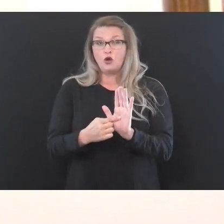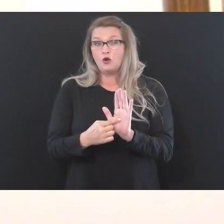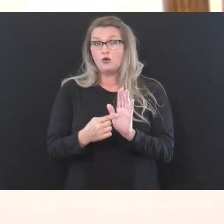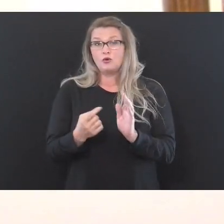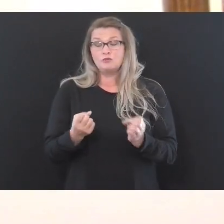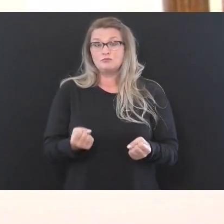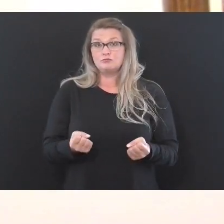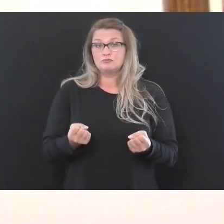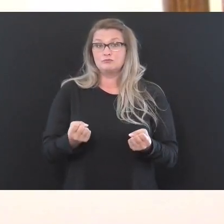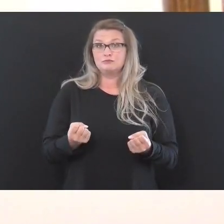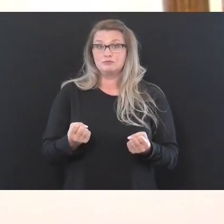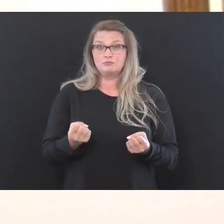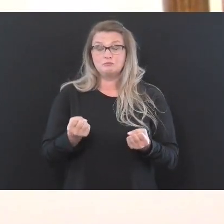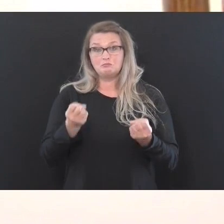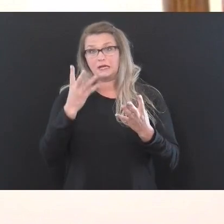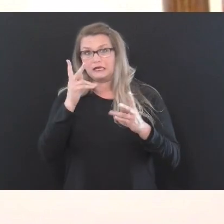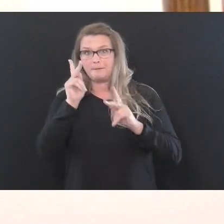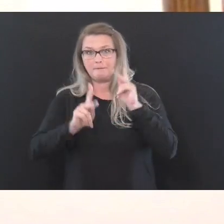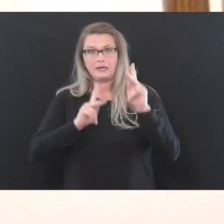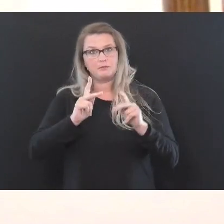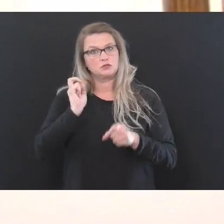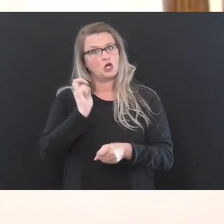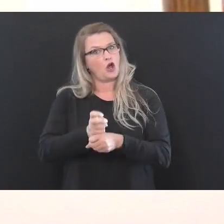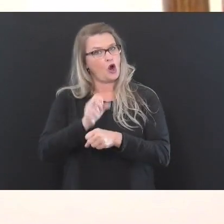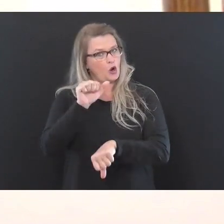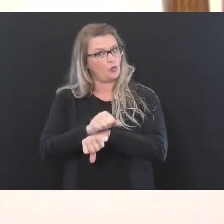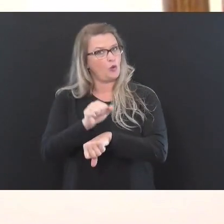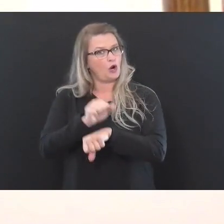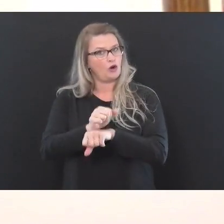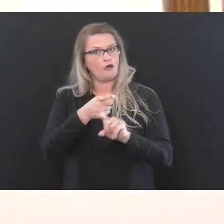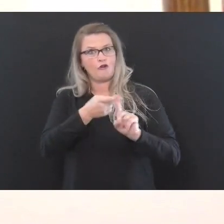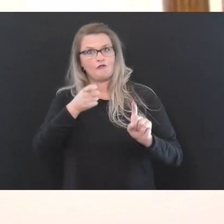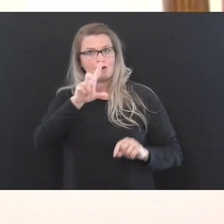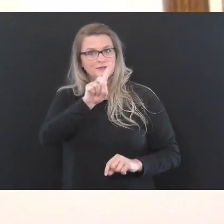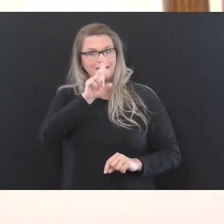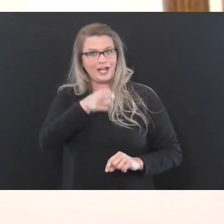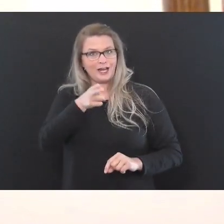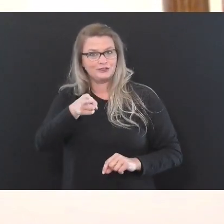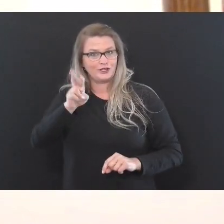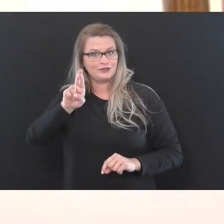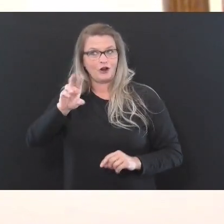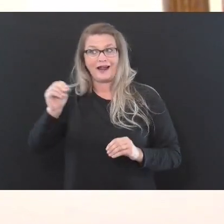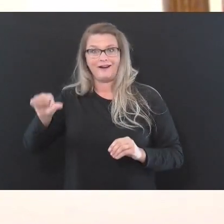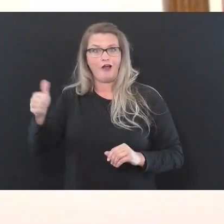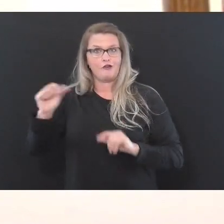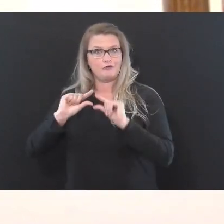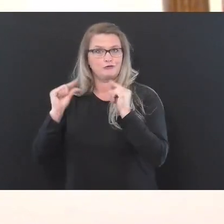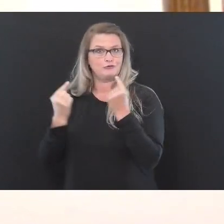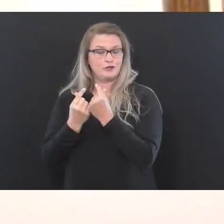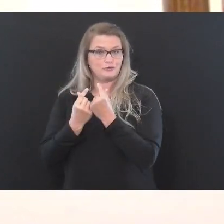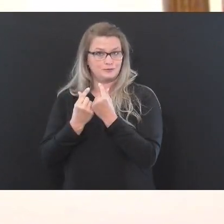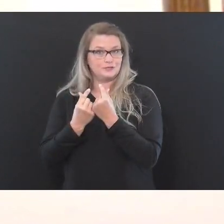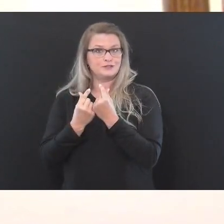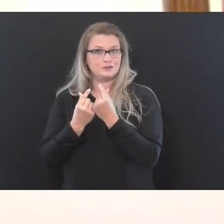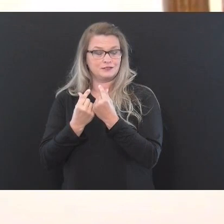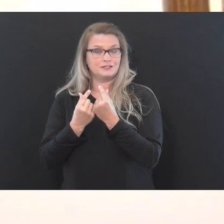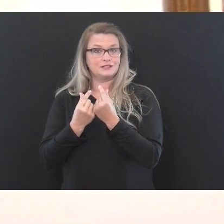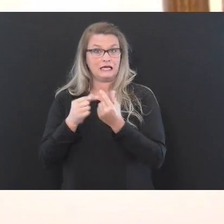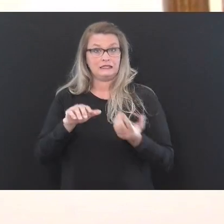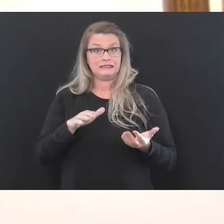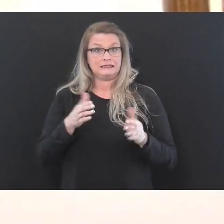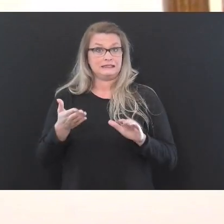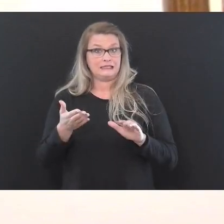people's hard work at DHHR and others. Our mortality rate is lower